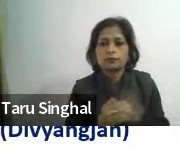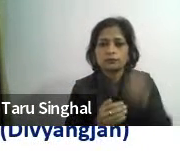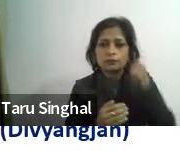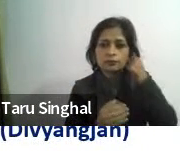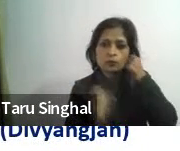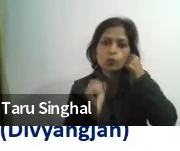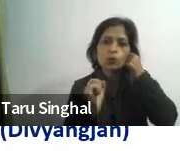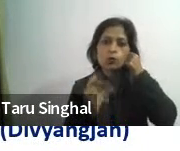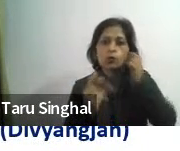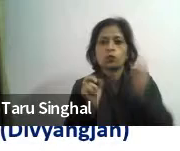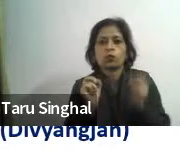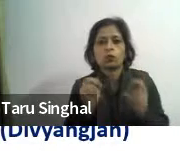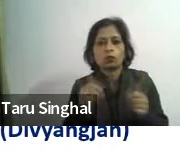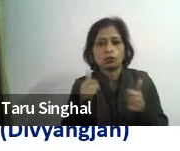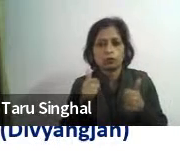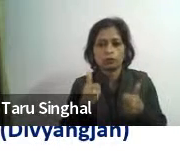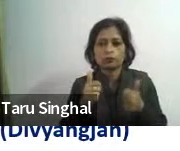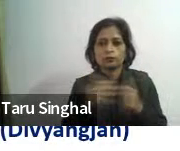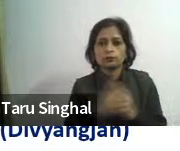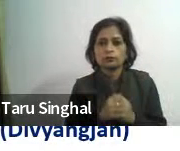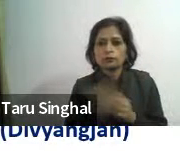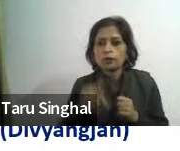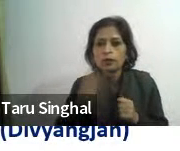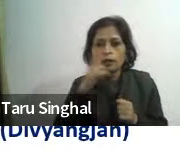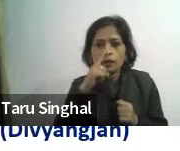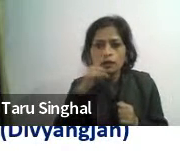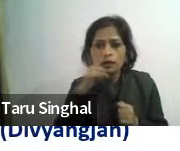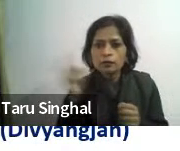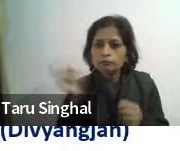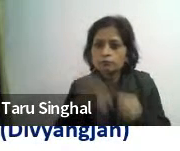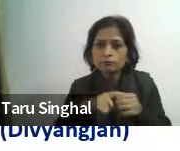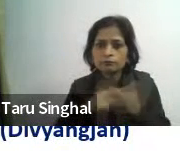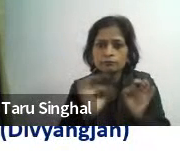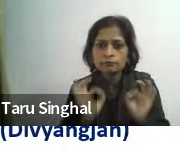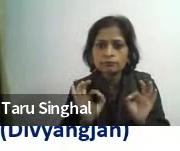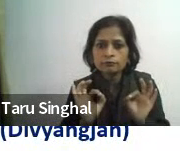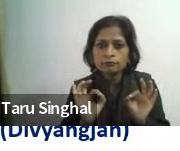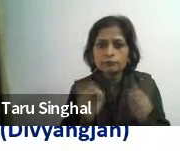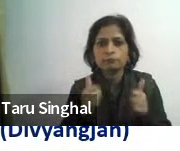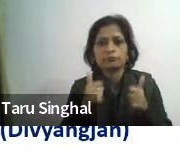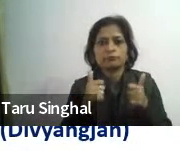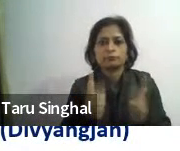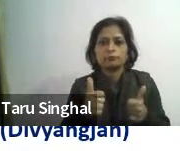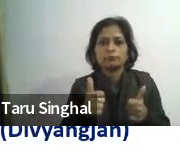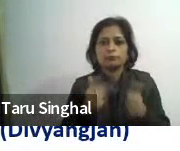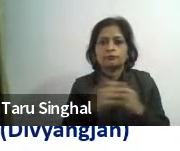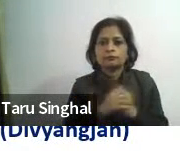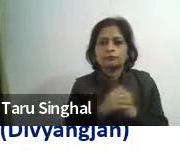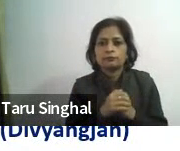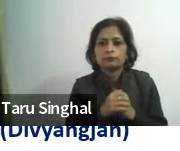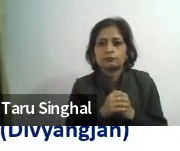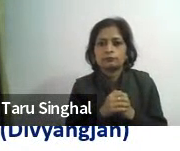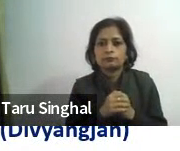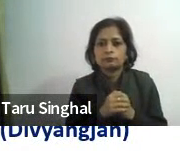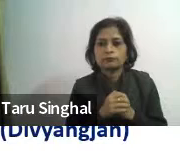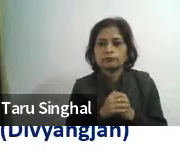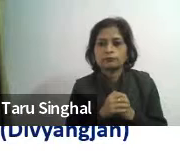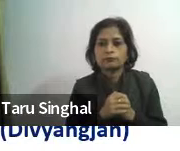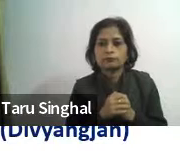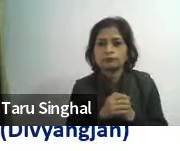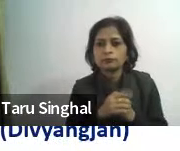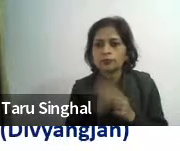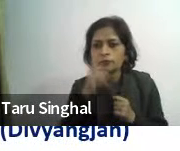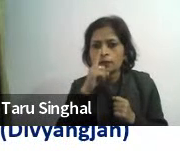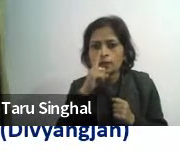All right. Is Madam in? Yeah, I don't know. Betty, just check,